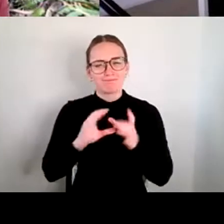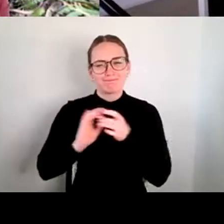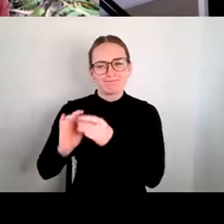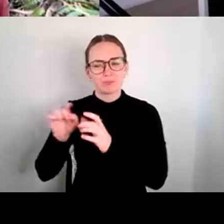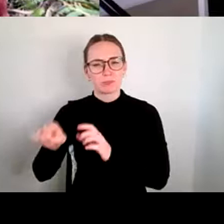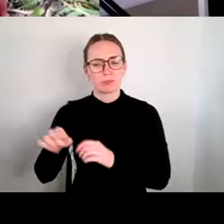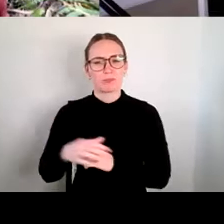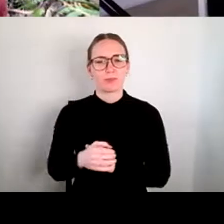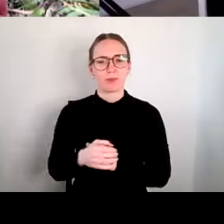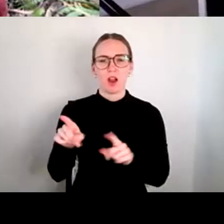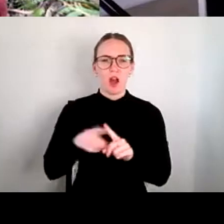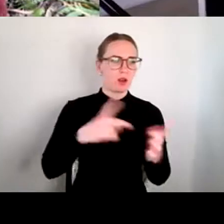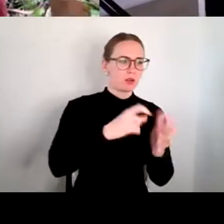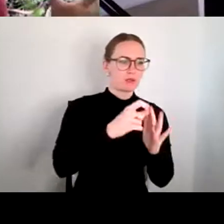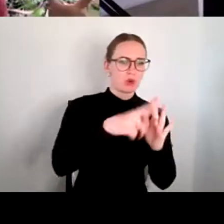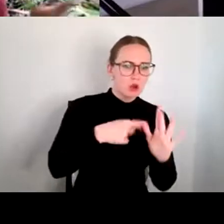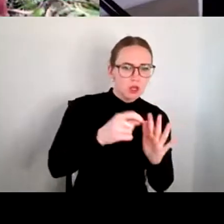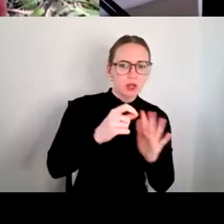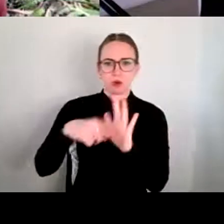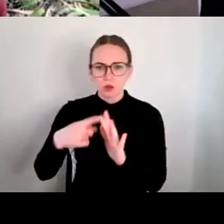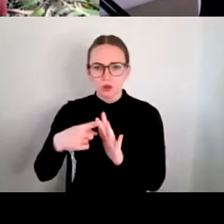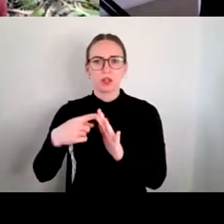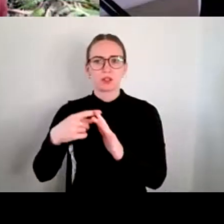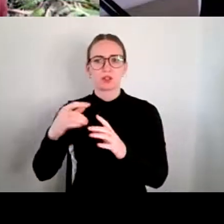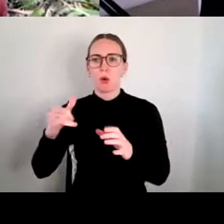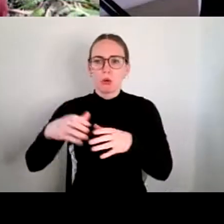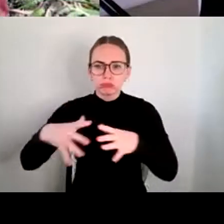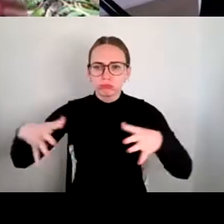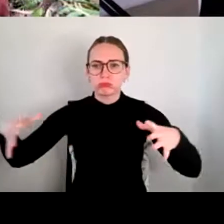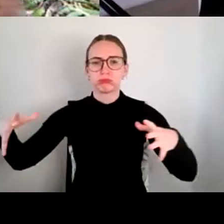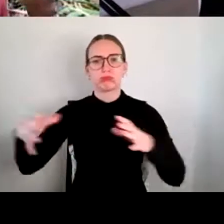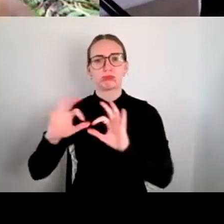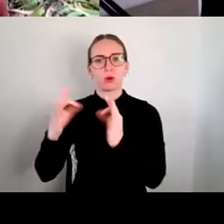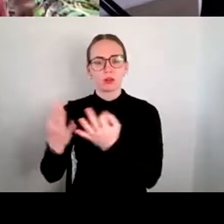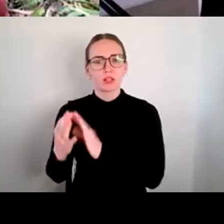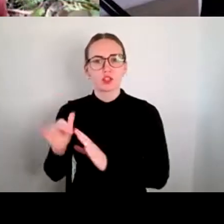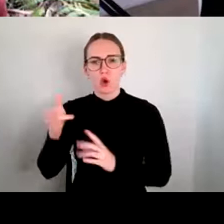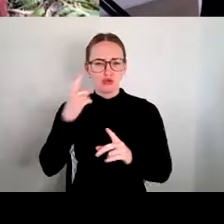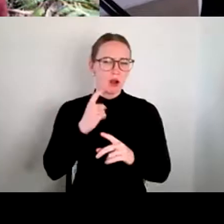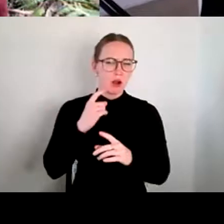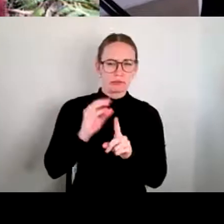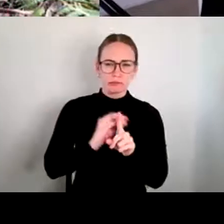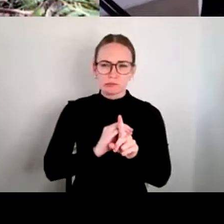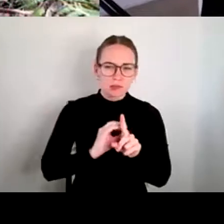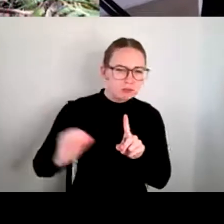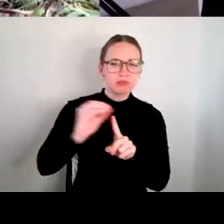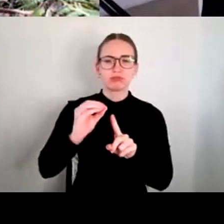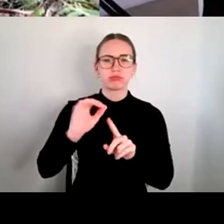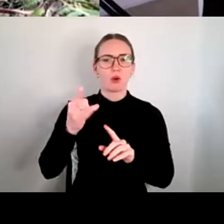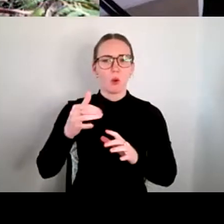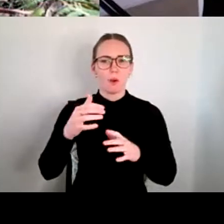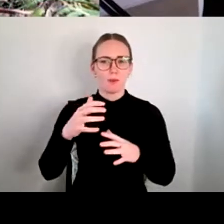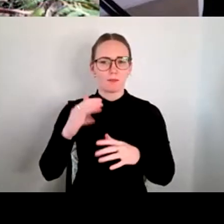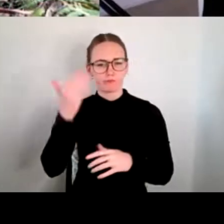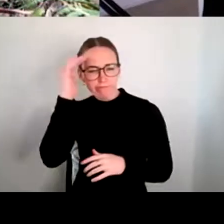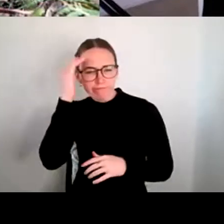to project, or the nature to grow, or be better or bolder or bigger than the last thing you did.